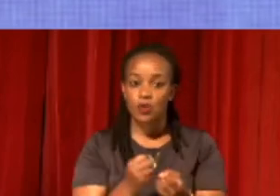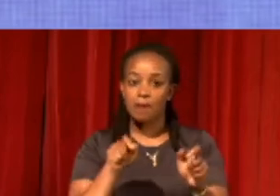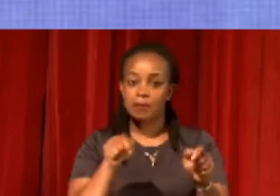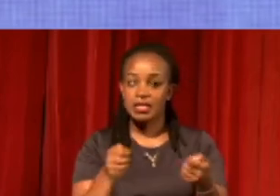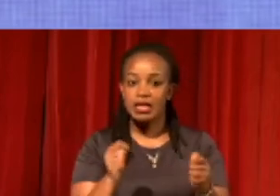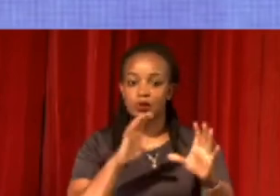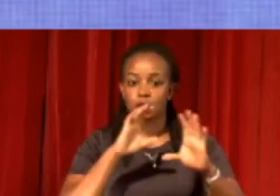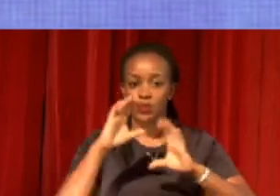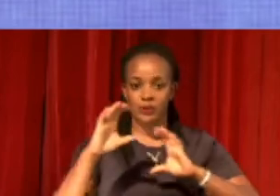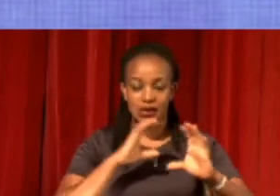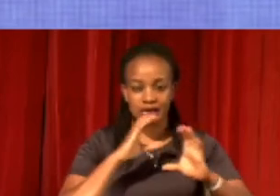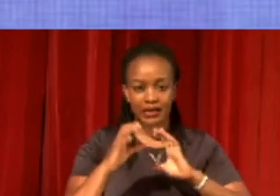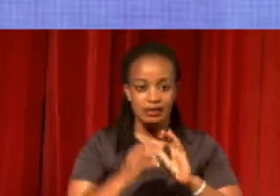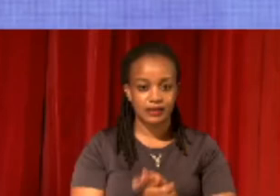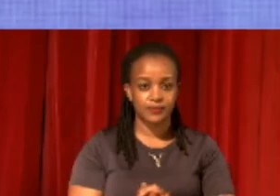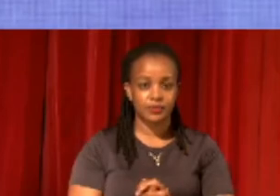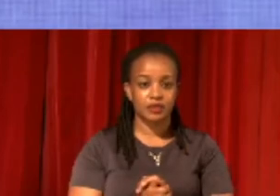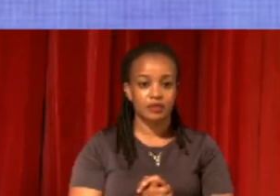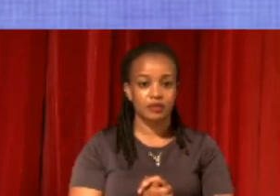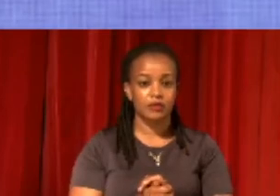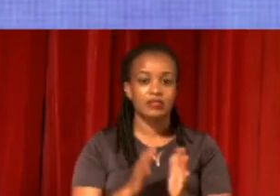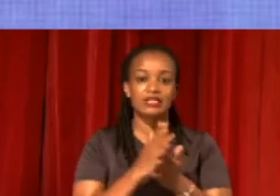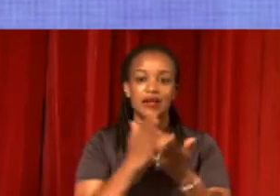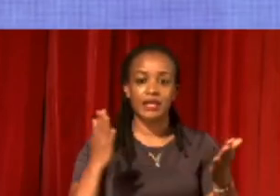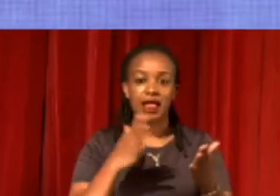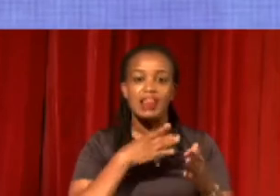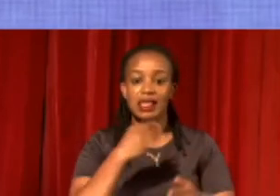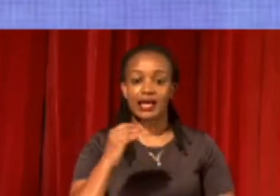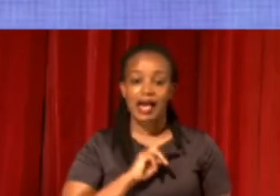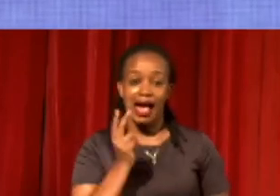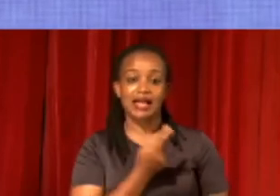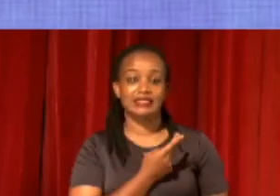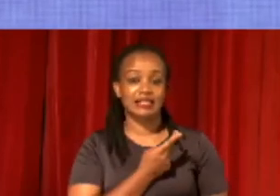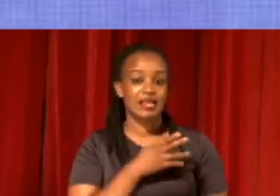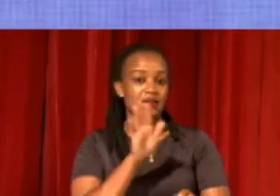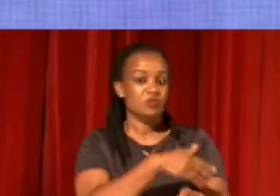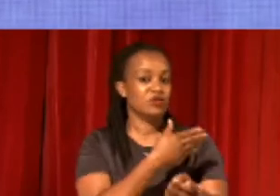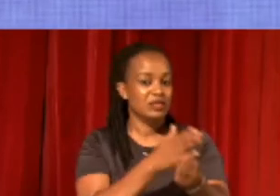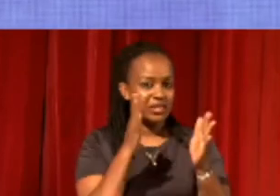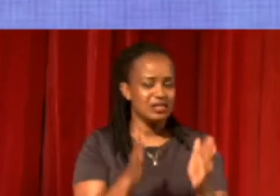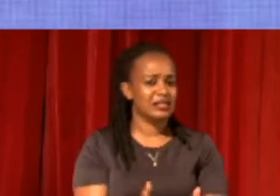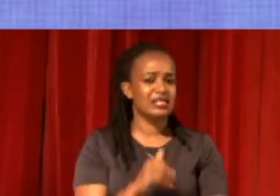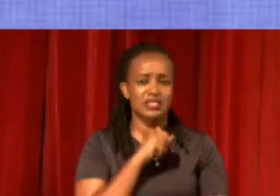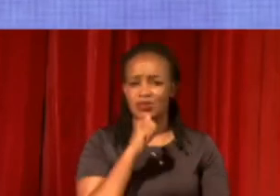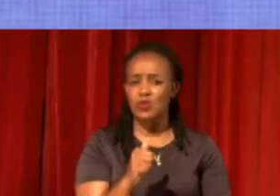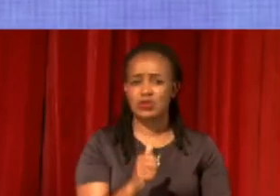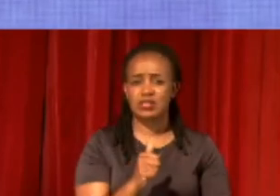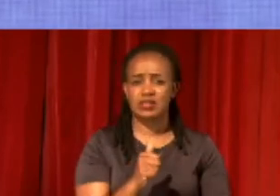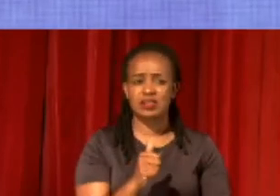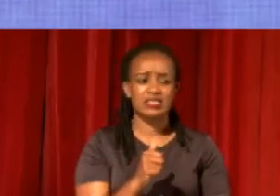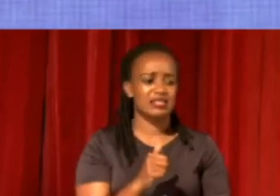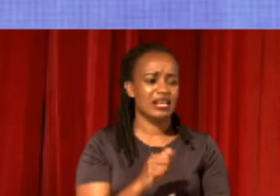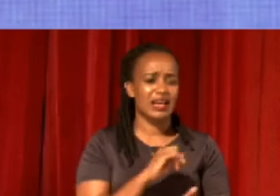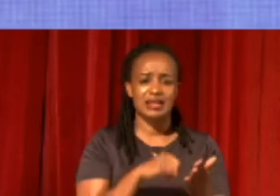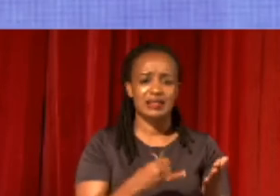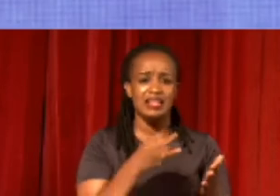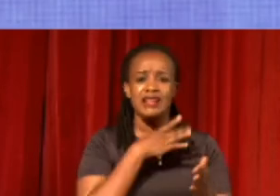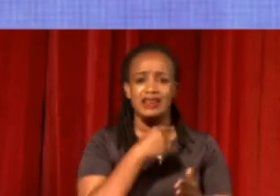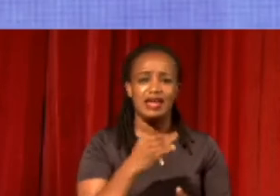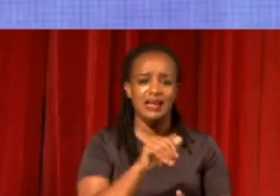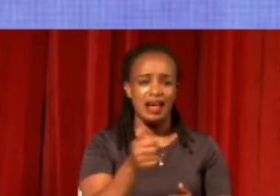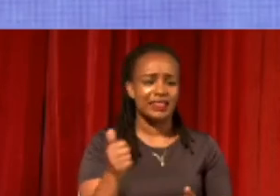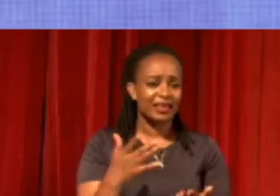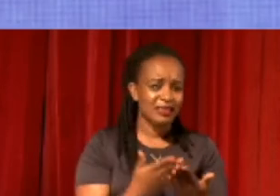ikwetu kitu kama artist ni raisi kwenda kwa PPMC. It's not like I'm, you know, the way you see ingawa ya government and you